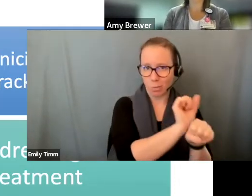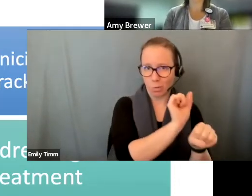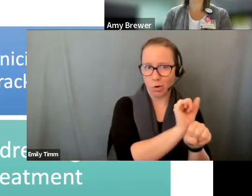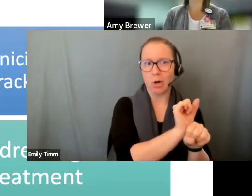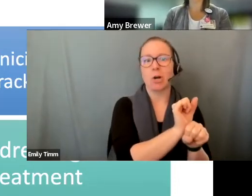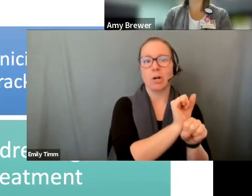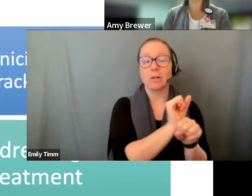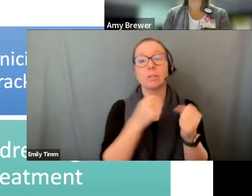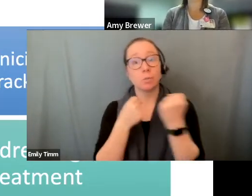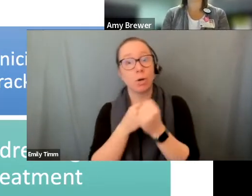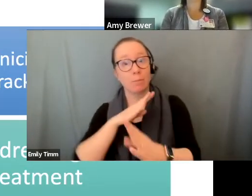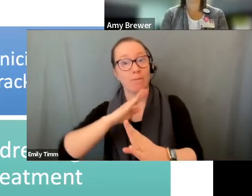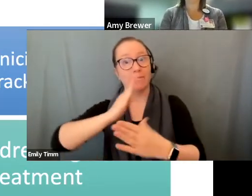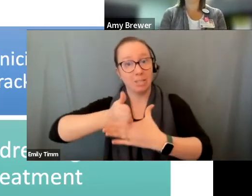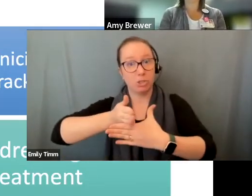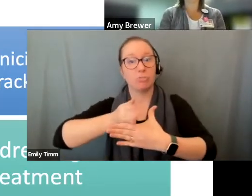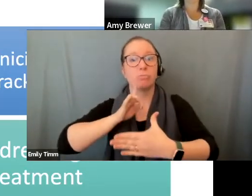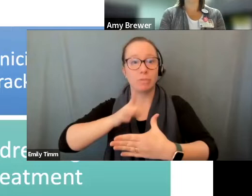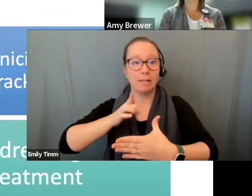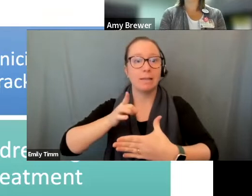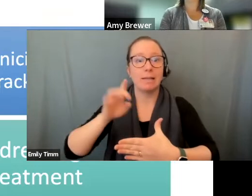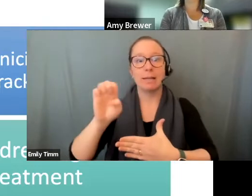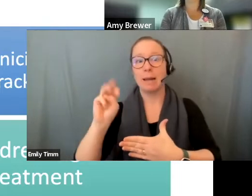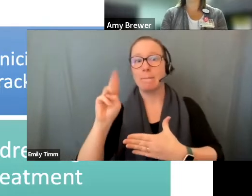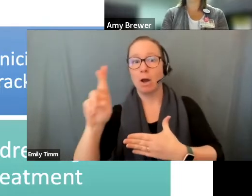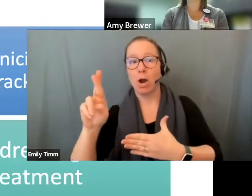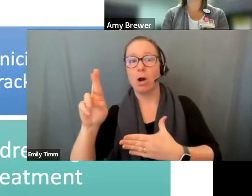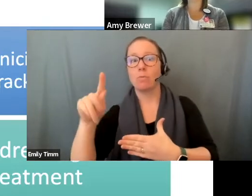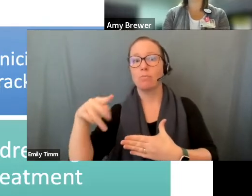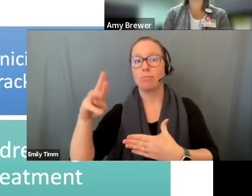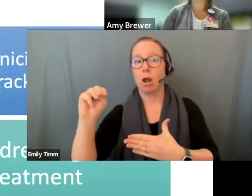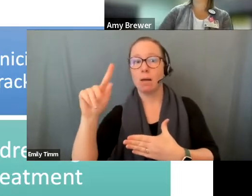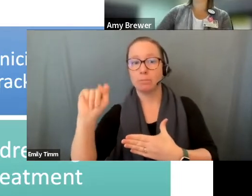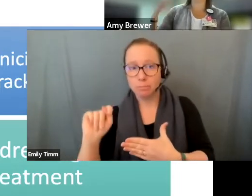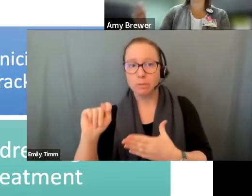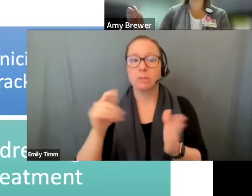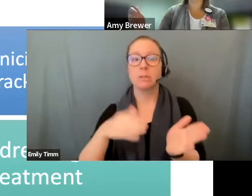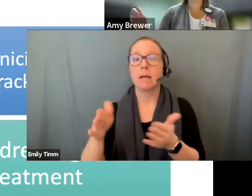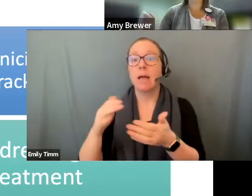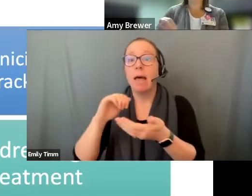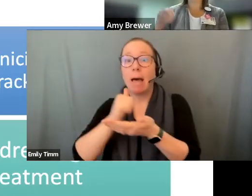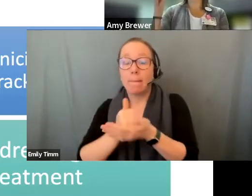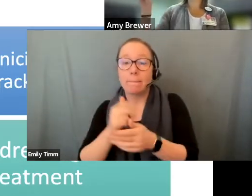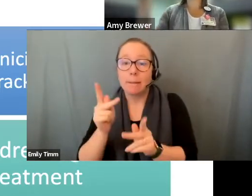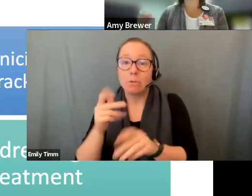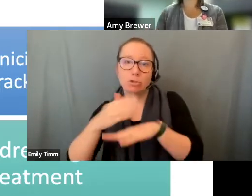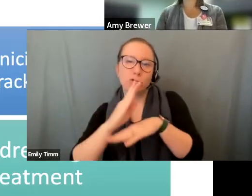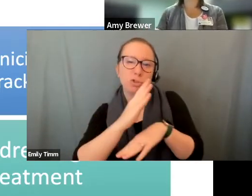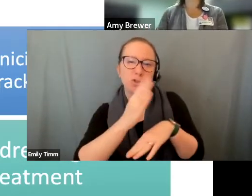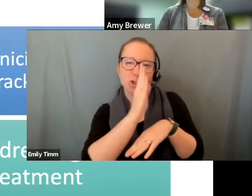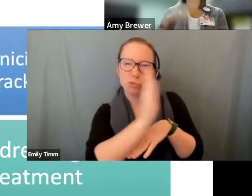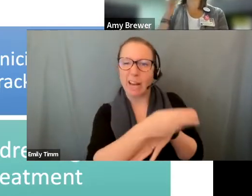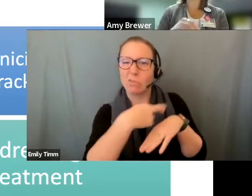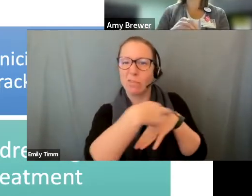supporting prevention, right? Better EMR prompts, helping people directly refer to a cessation, right? It shouldn't be 3